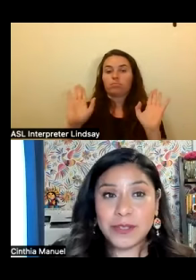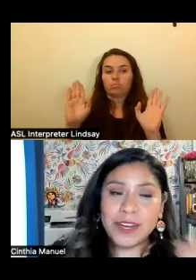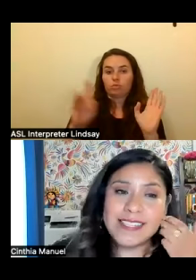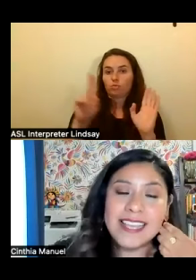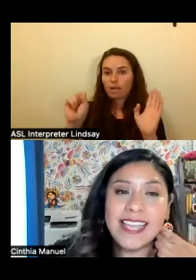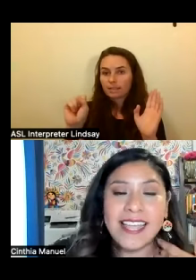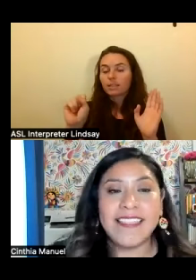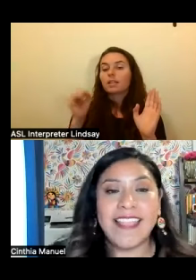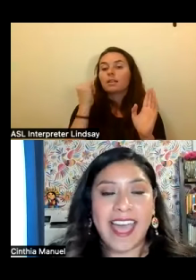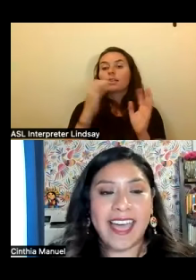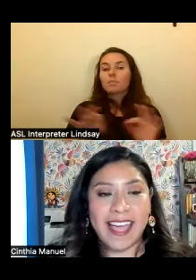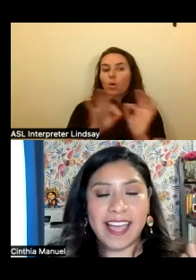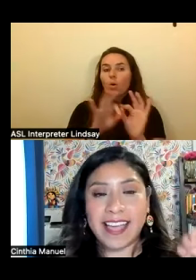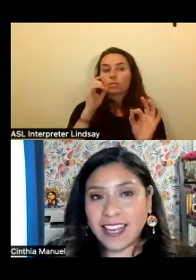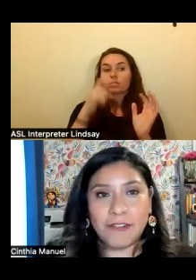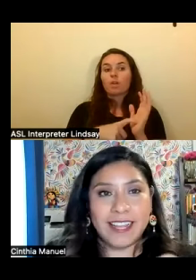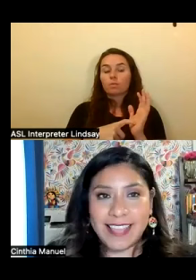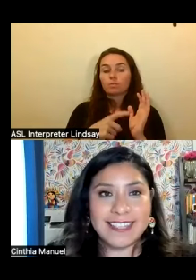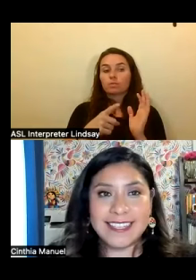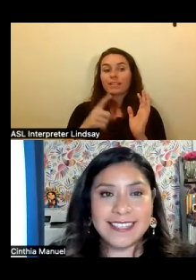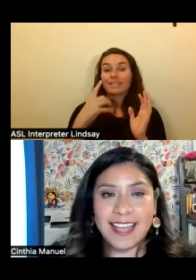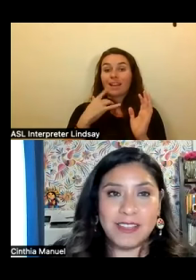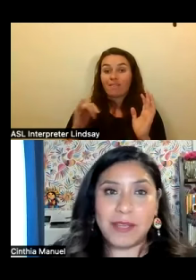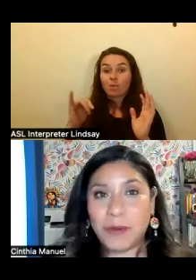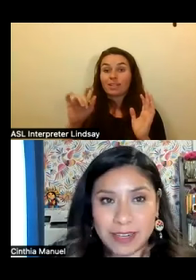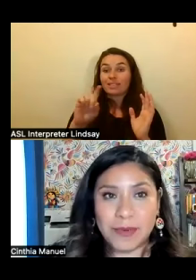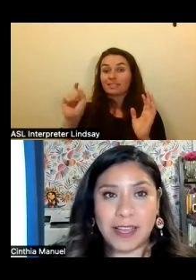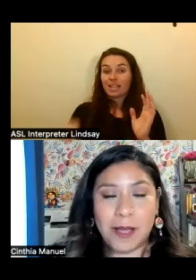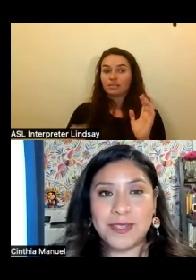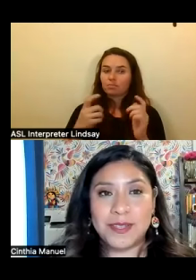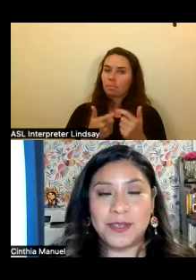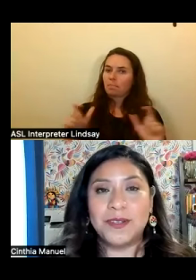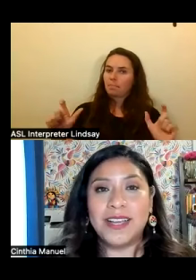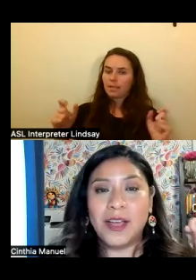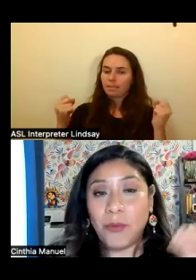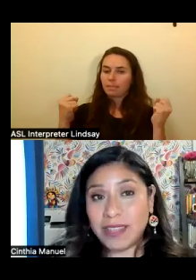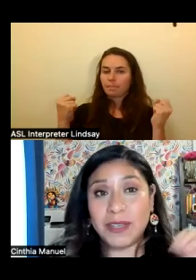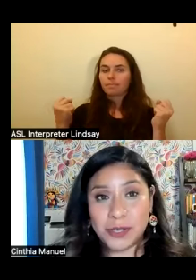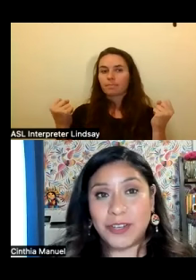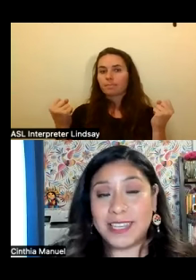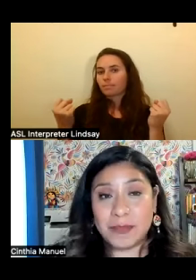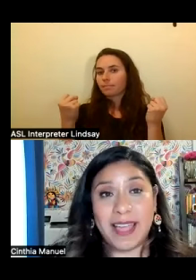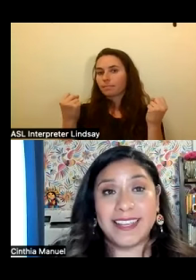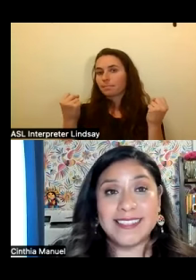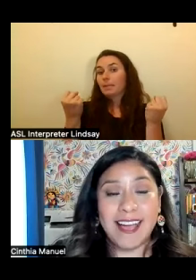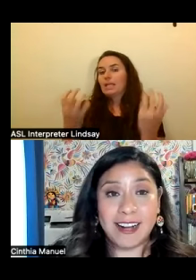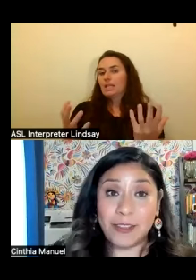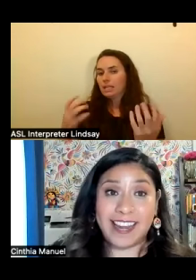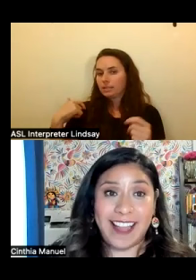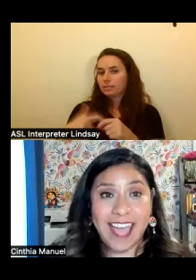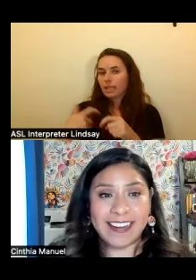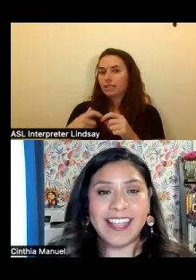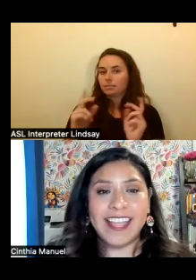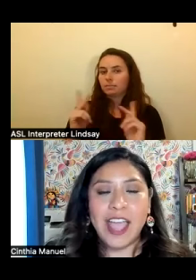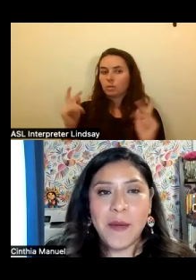important to notice that California and Texas are the big winners when it comes to where the majority of Hispanics are